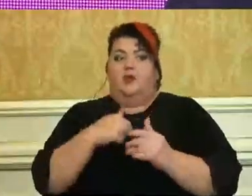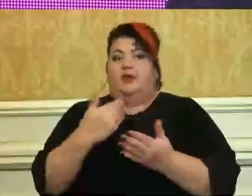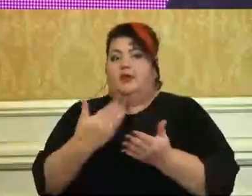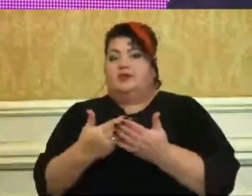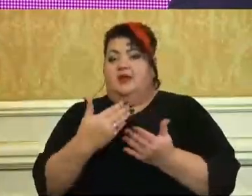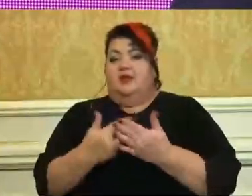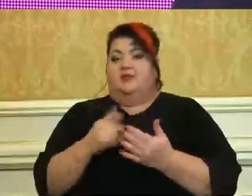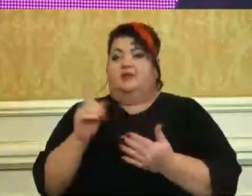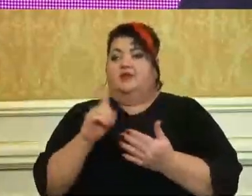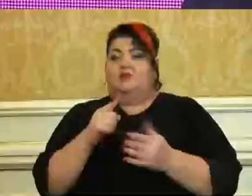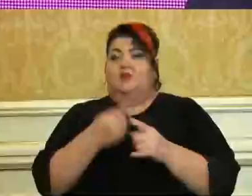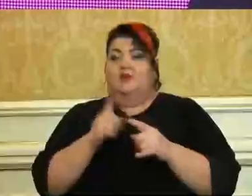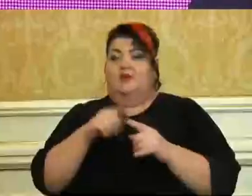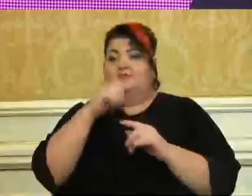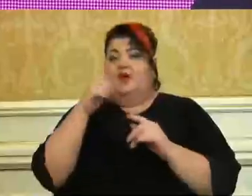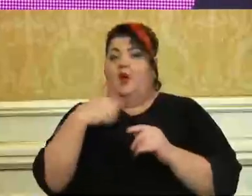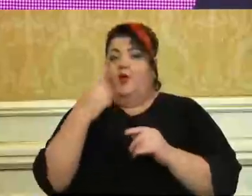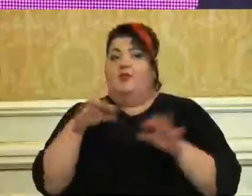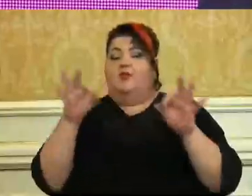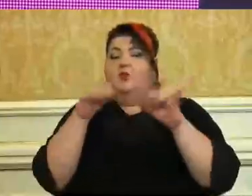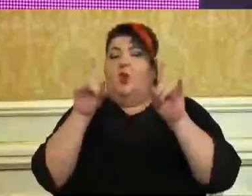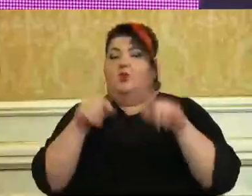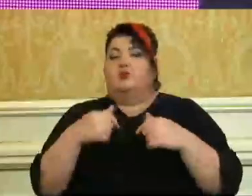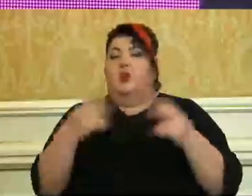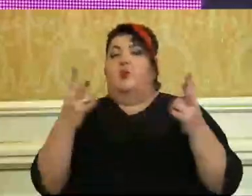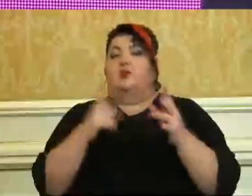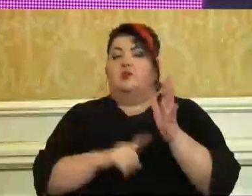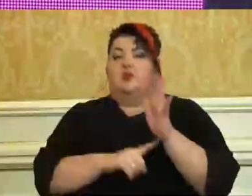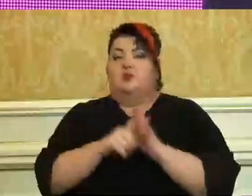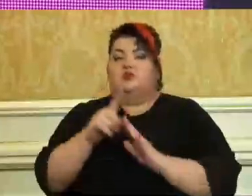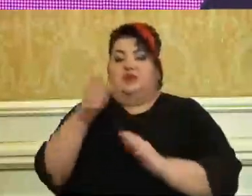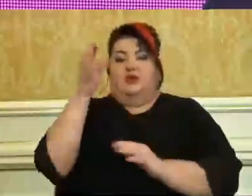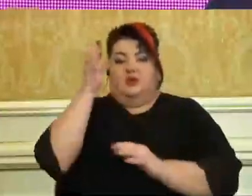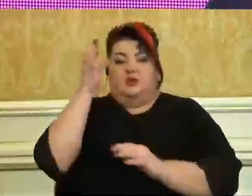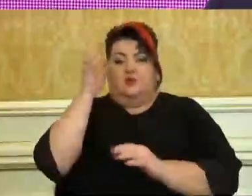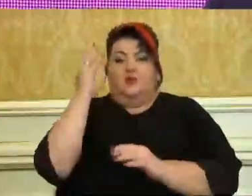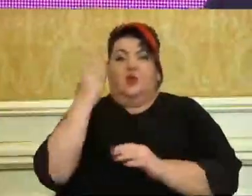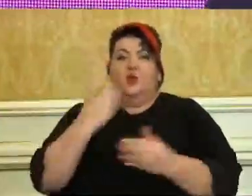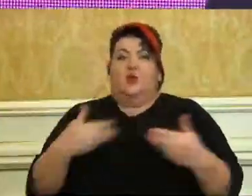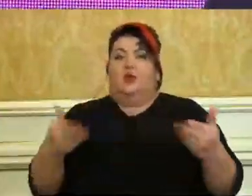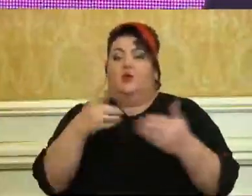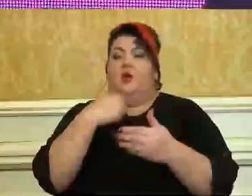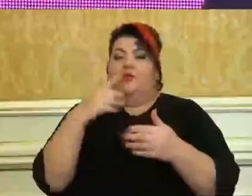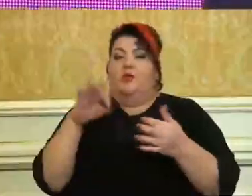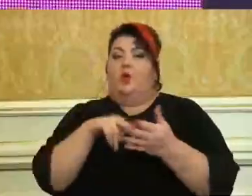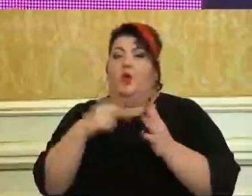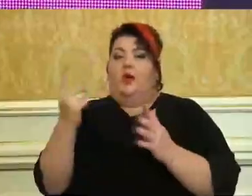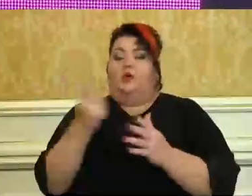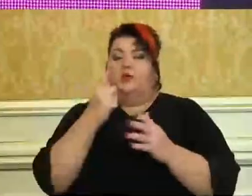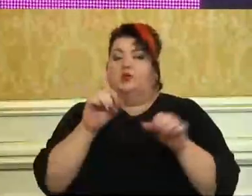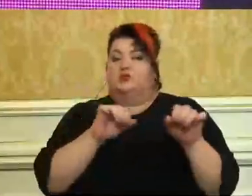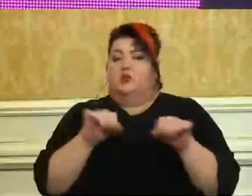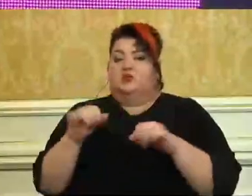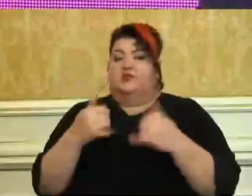And but it seems we're just talking that we have to start with the education. When we're talking about the